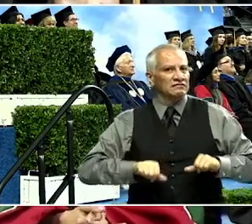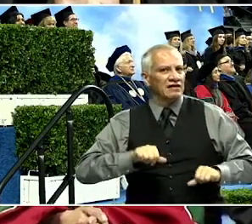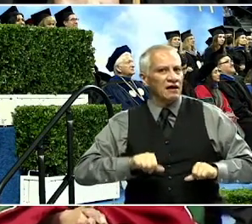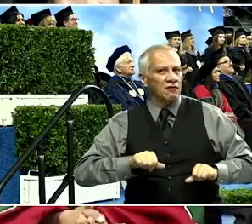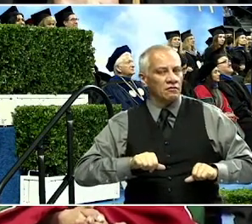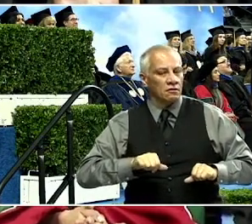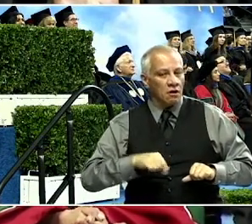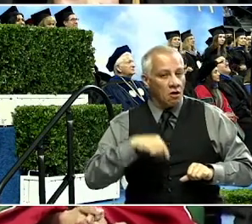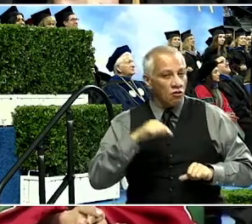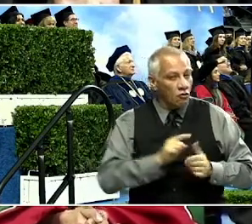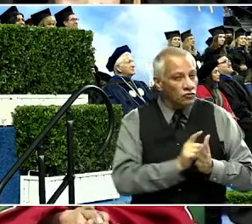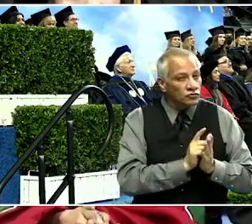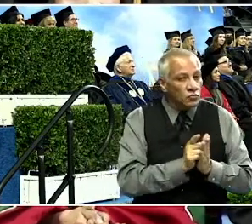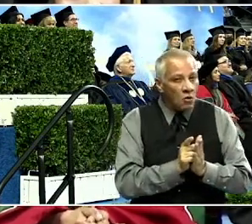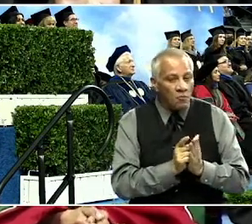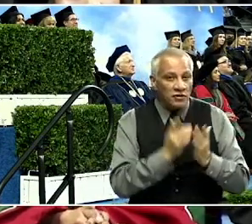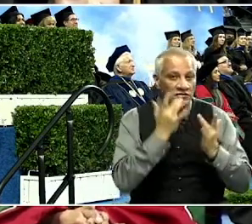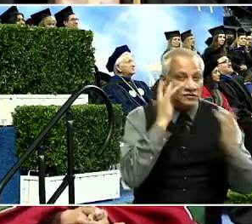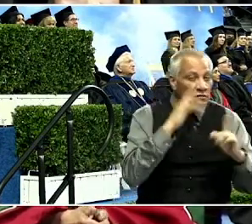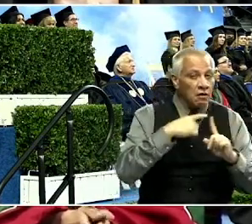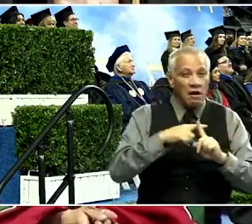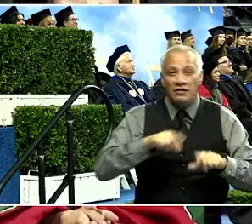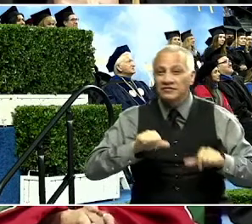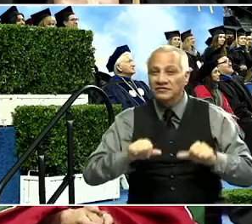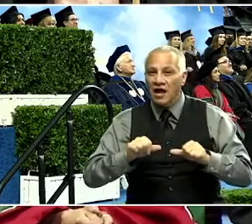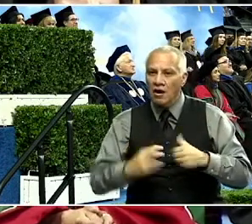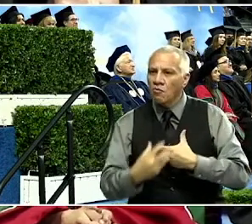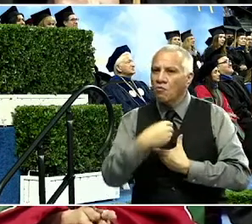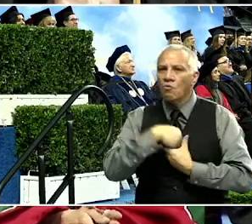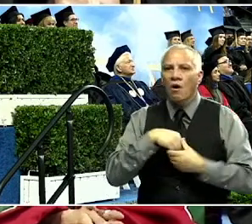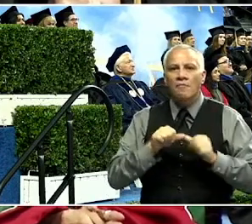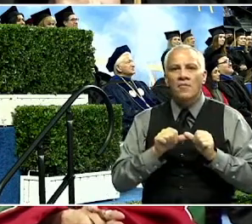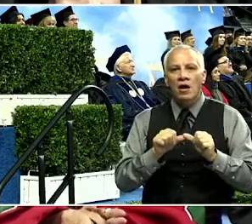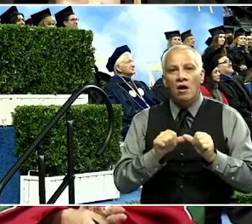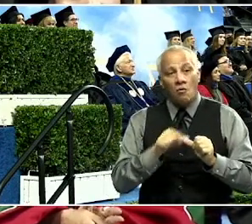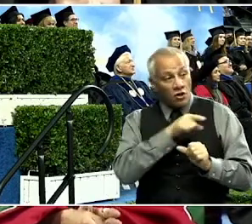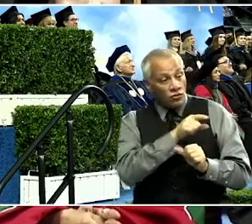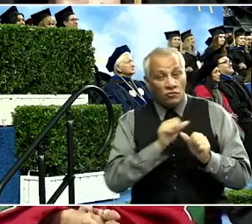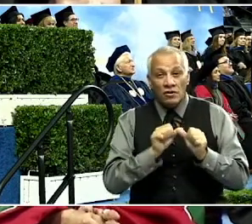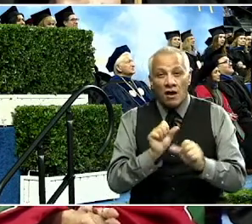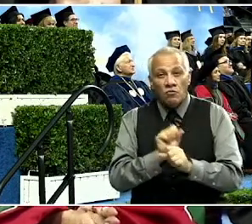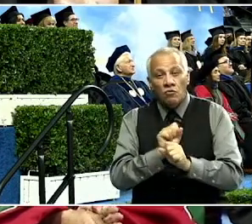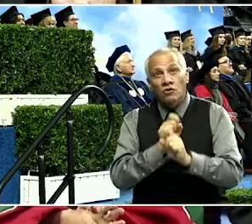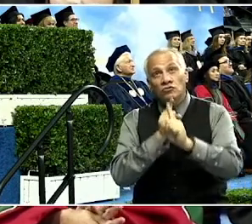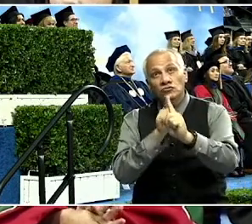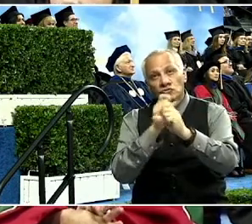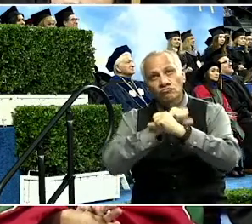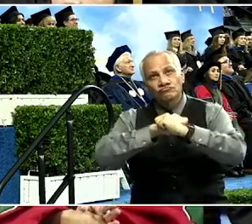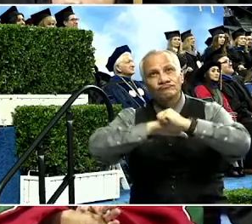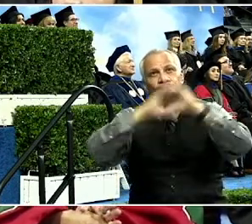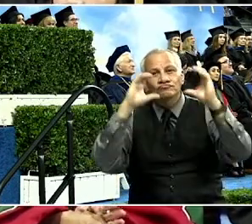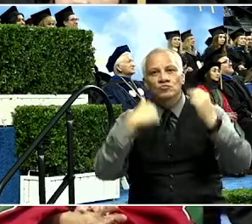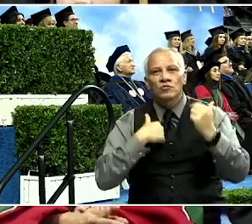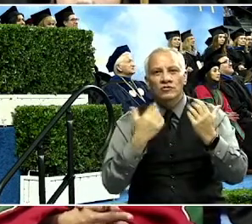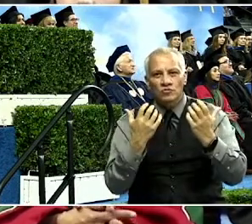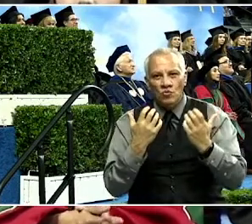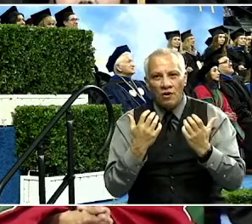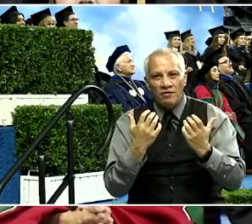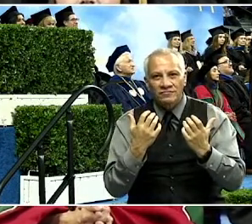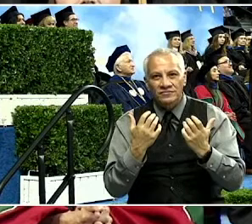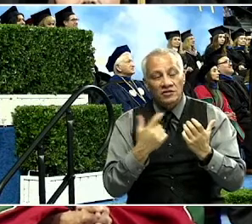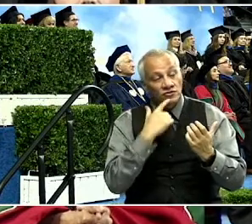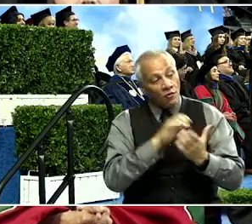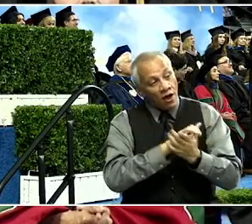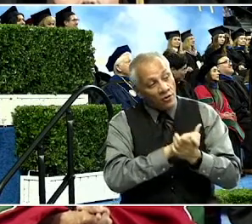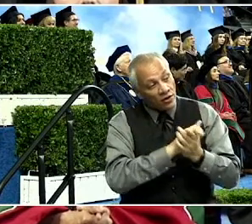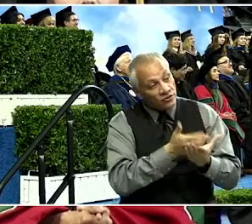moments here will stay with you as you go on to pursue your dreams. I congratulate you for